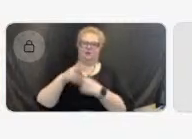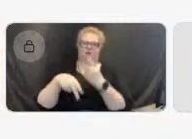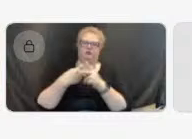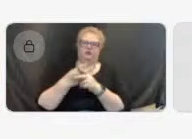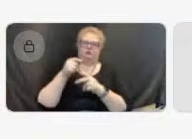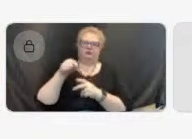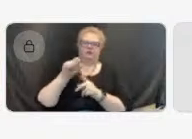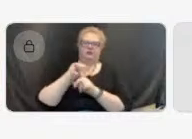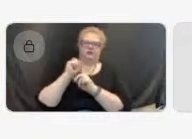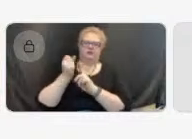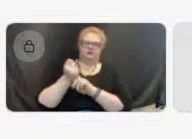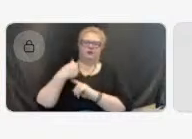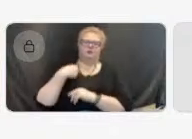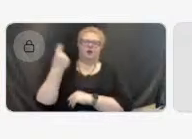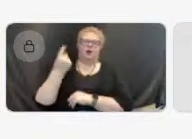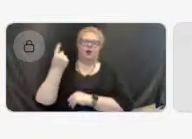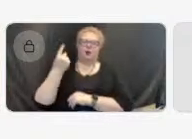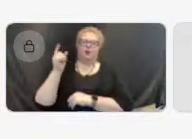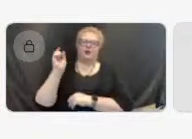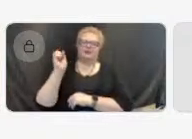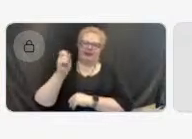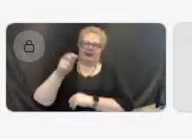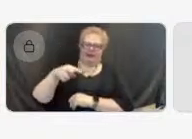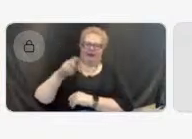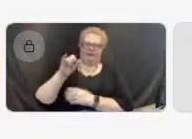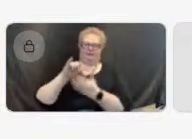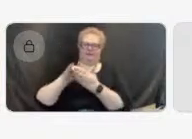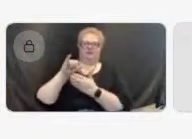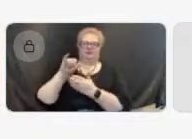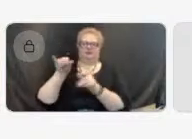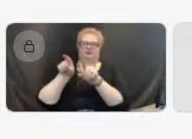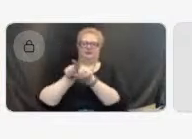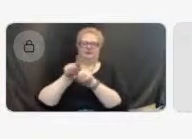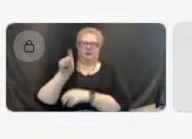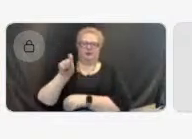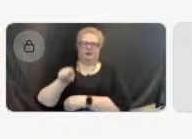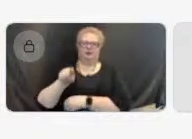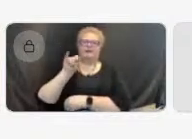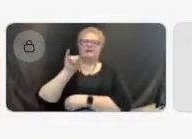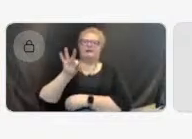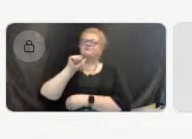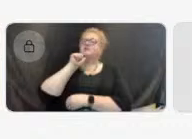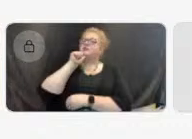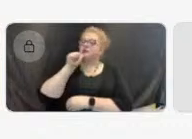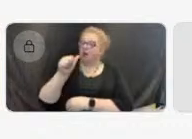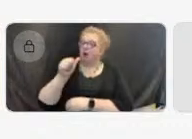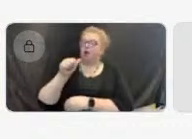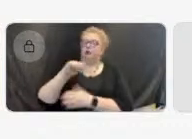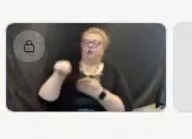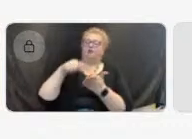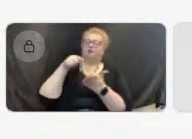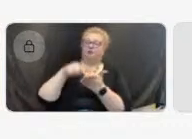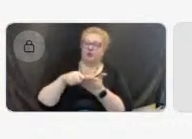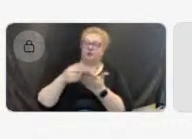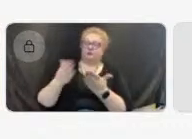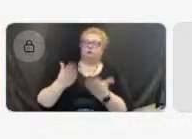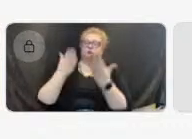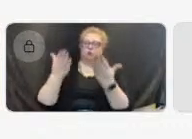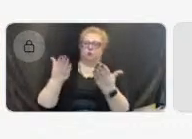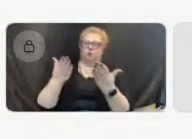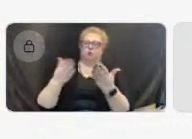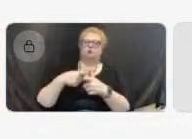I always like to ask is, if not this, then what do